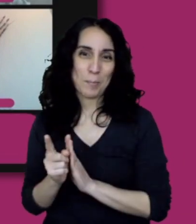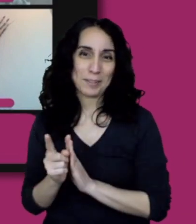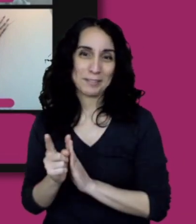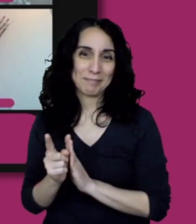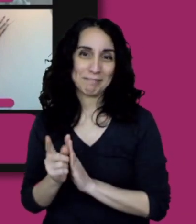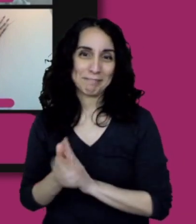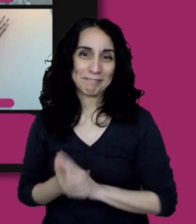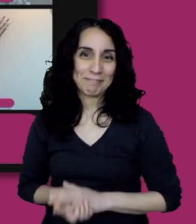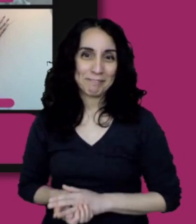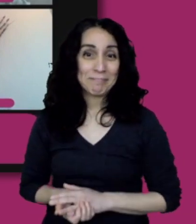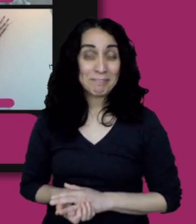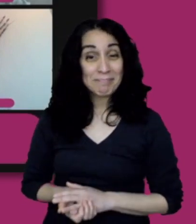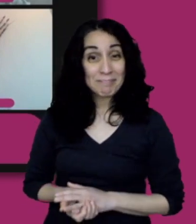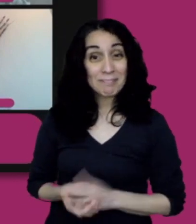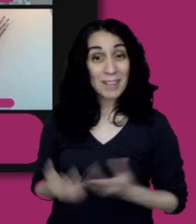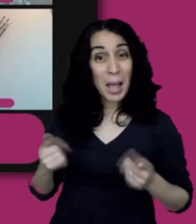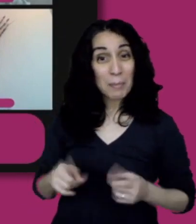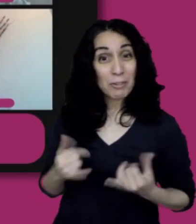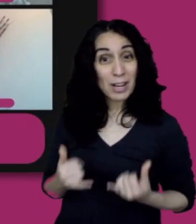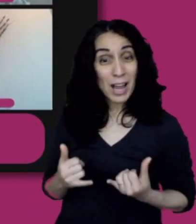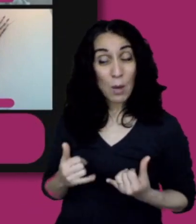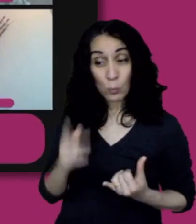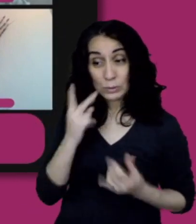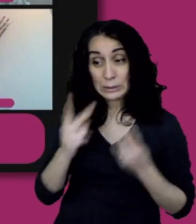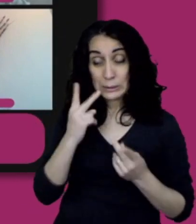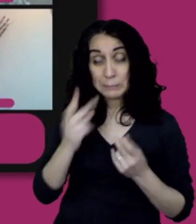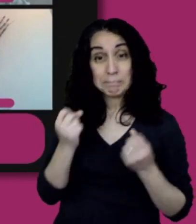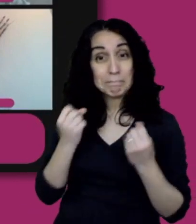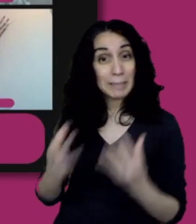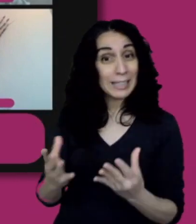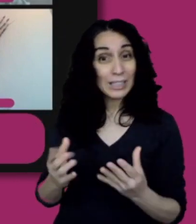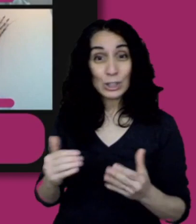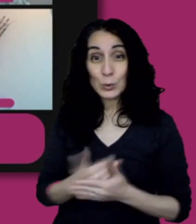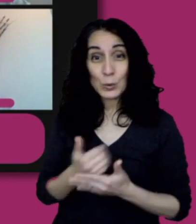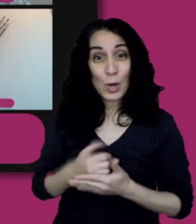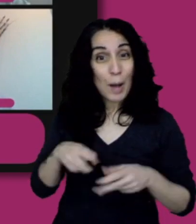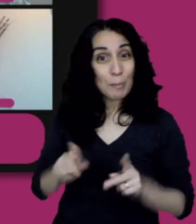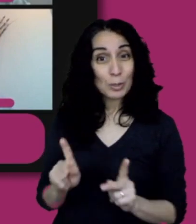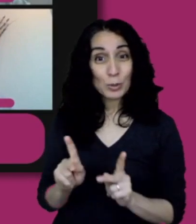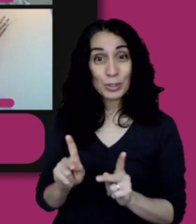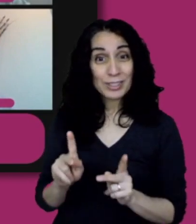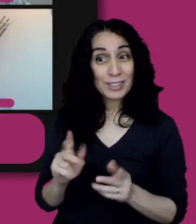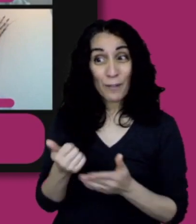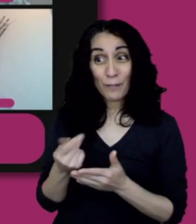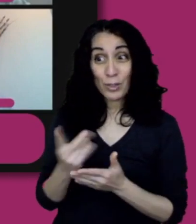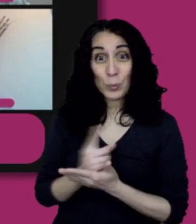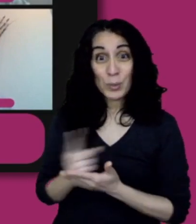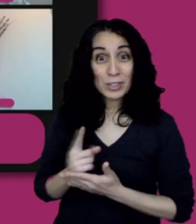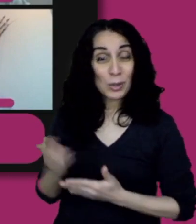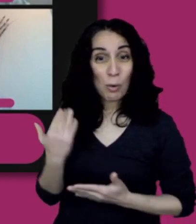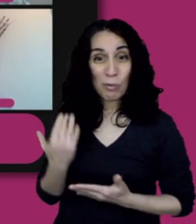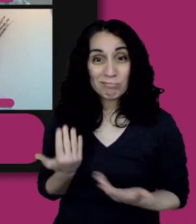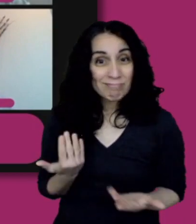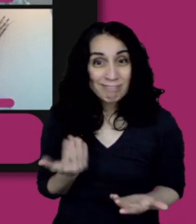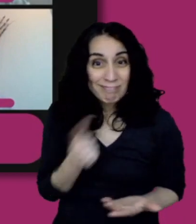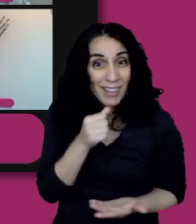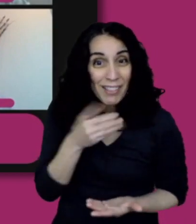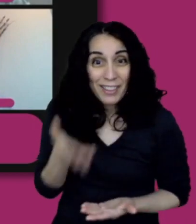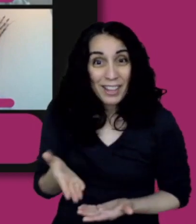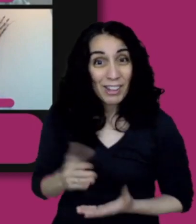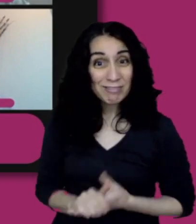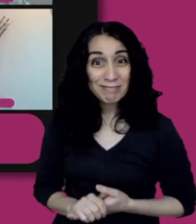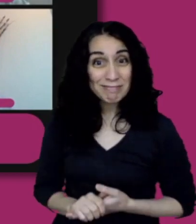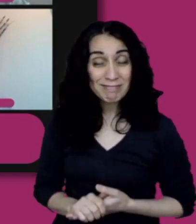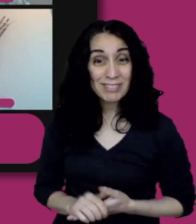And that's exactly where we are right now. We're seeing new opportunities that were never there before a few weeks ago.